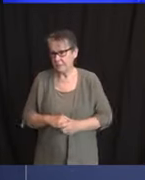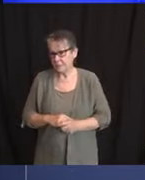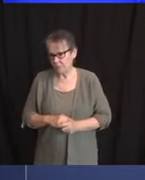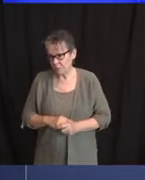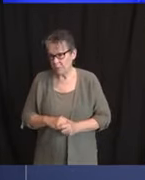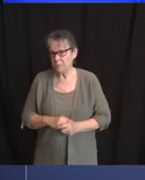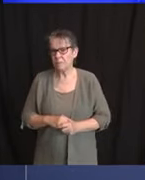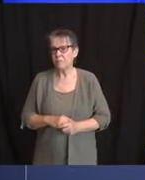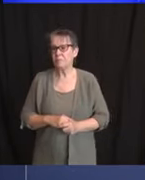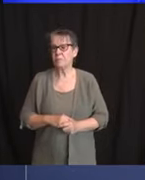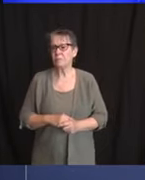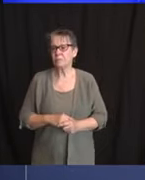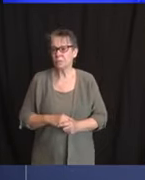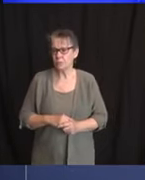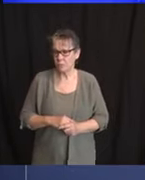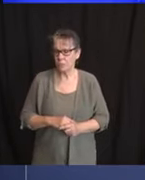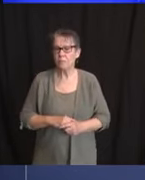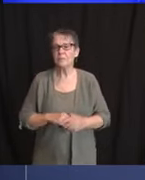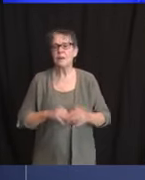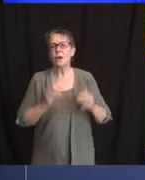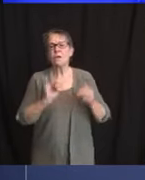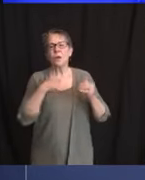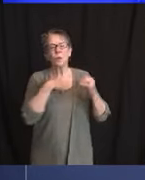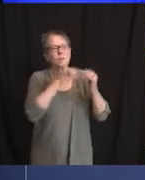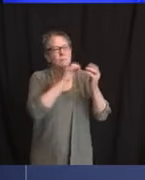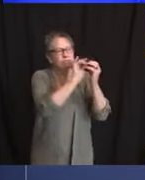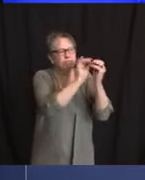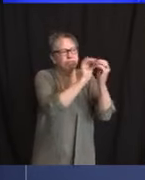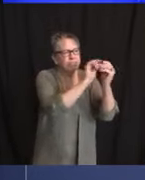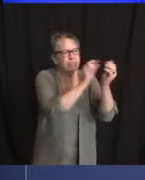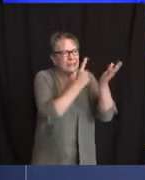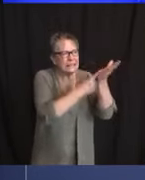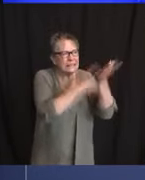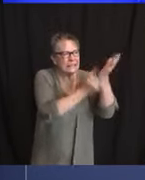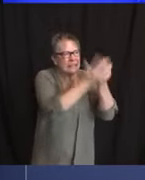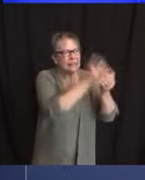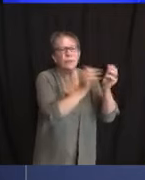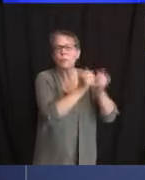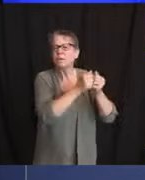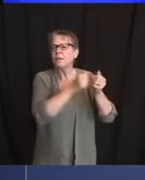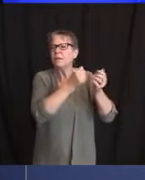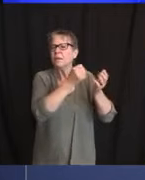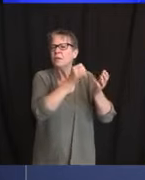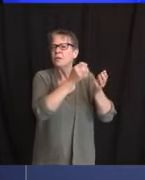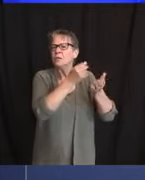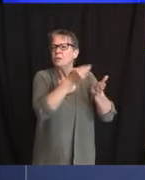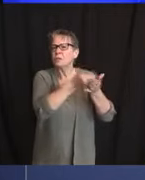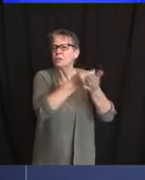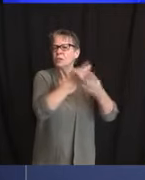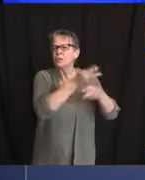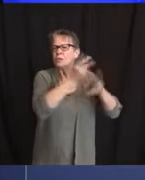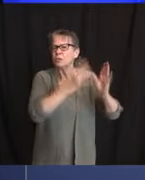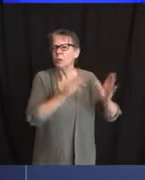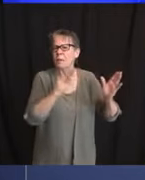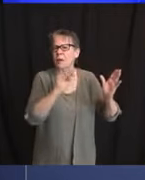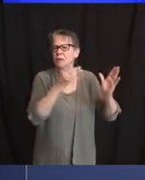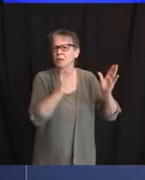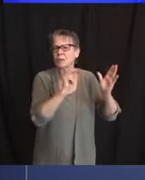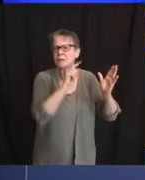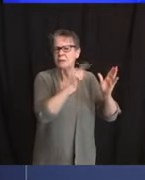should be able to use the first tranche of money, hopefully pretty successful. But this will guarantee it. New Jersey is